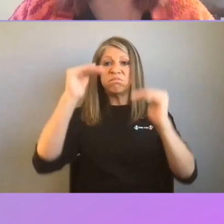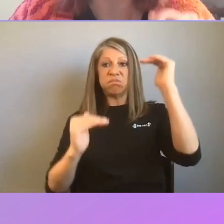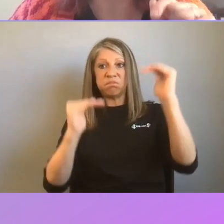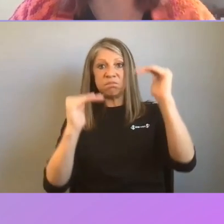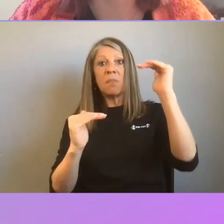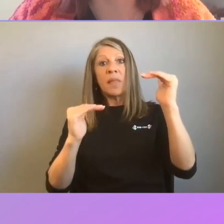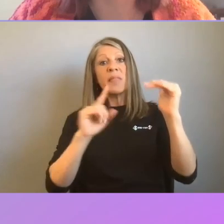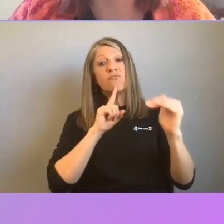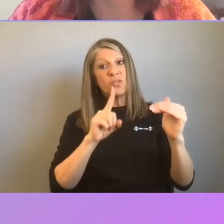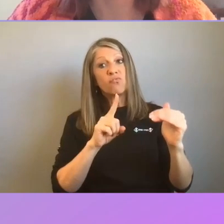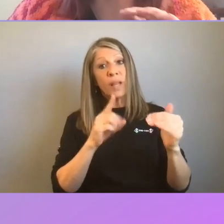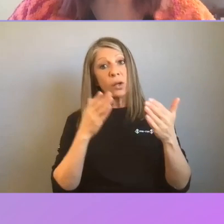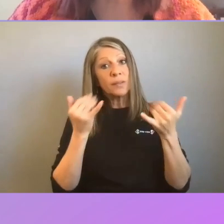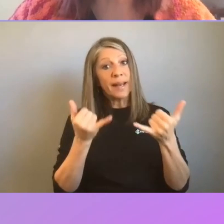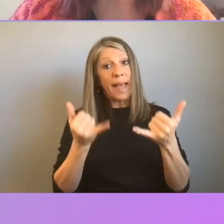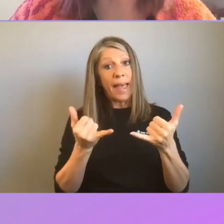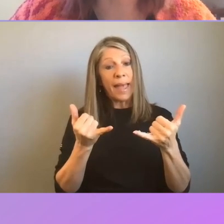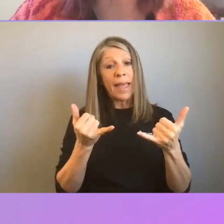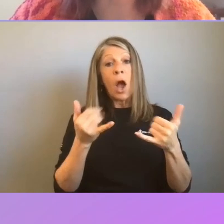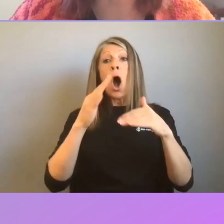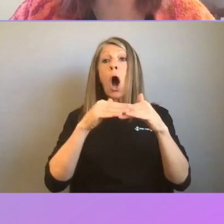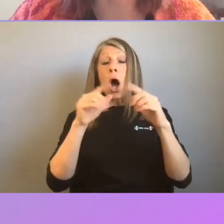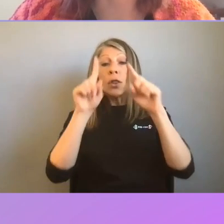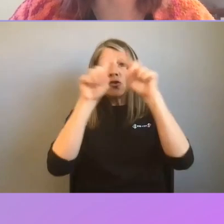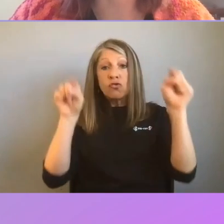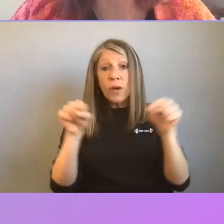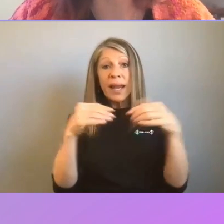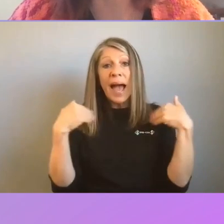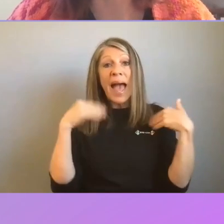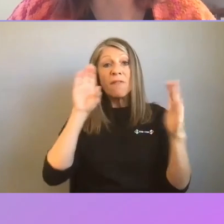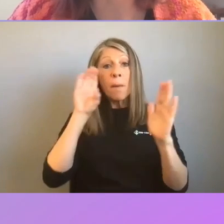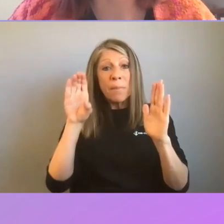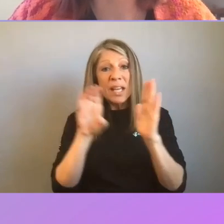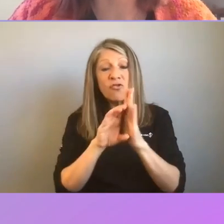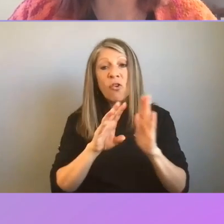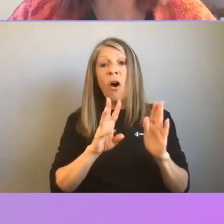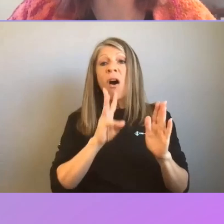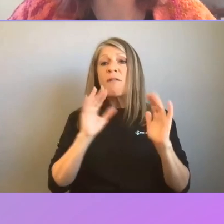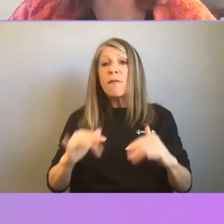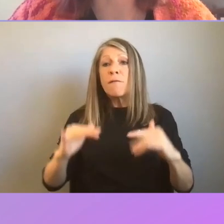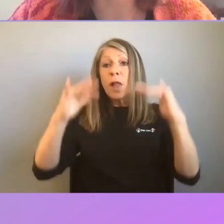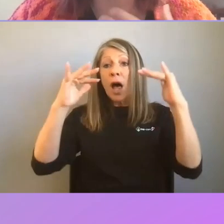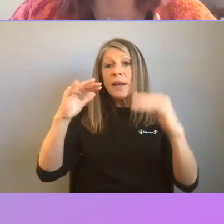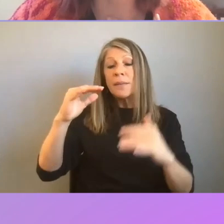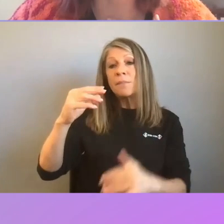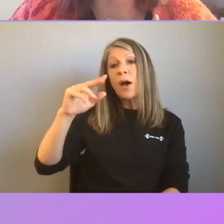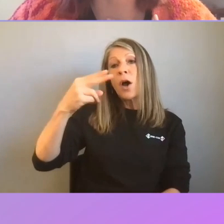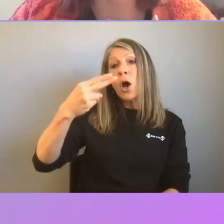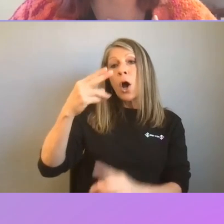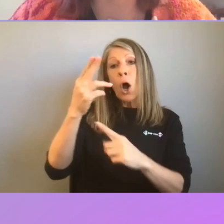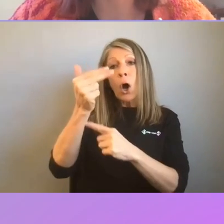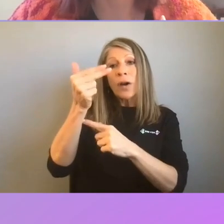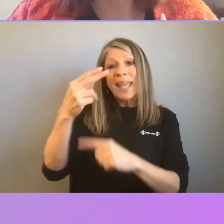that exists today. On the screen, I have a picture of the flood that was Hurricane Katrina. I'm